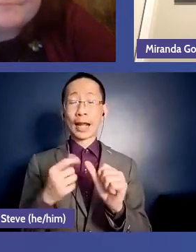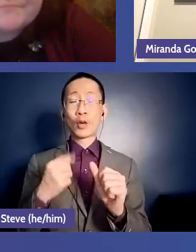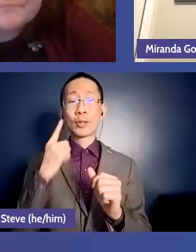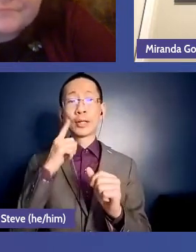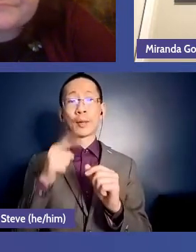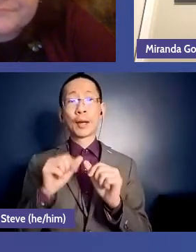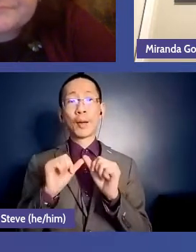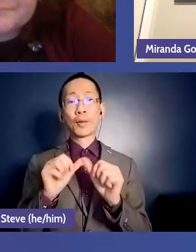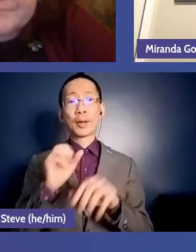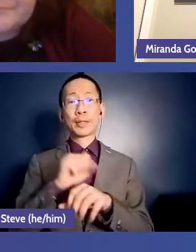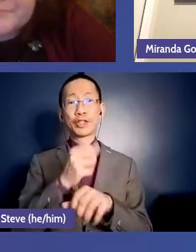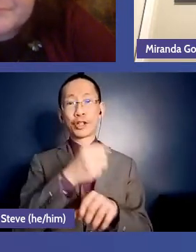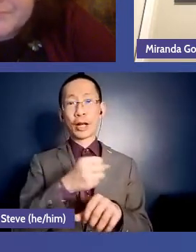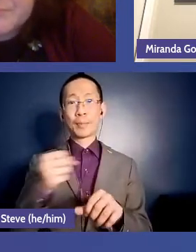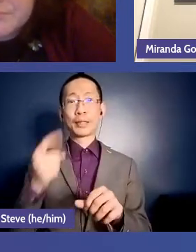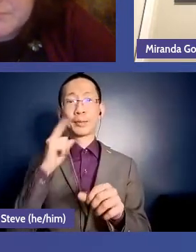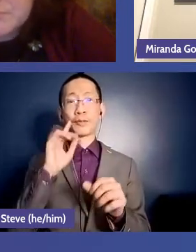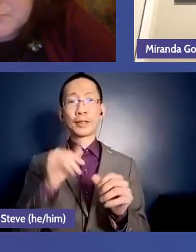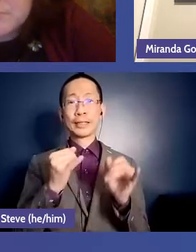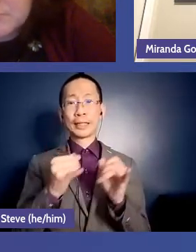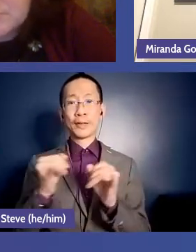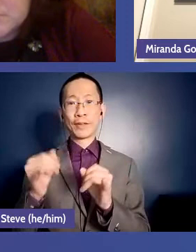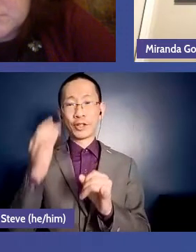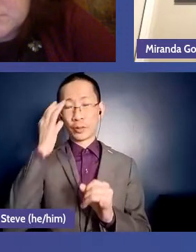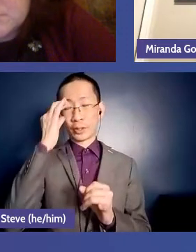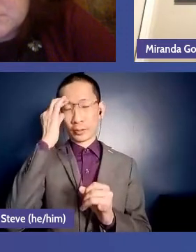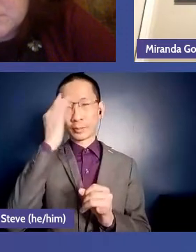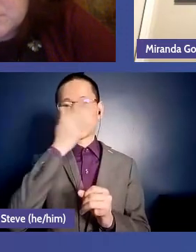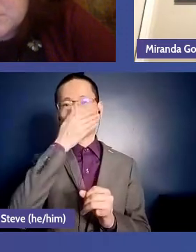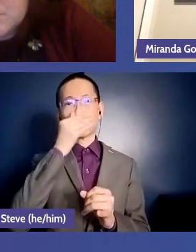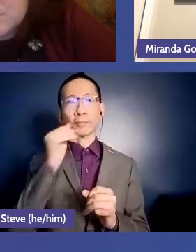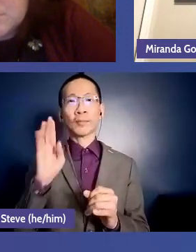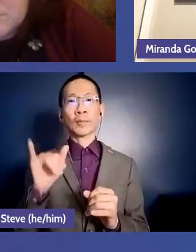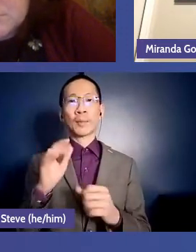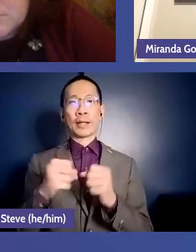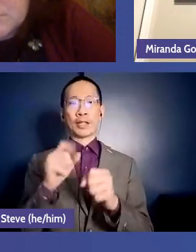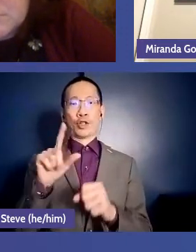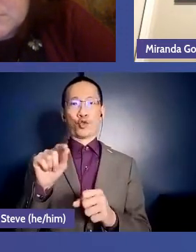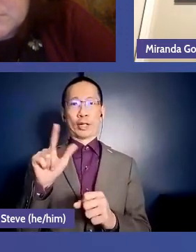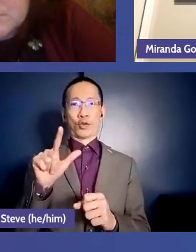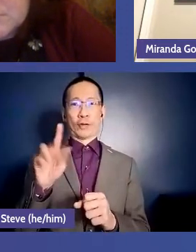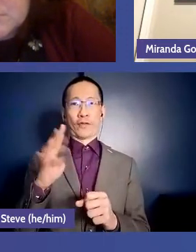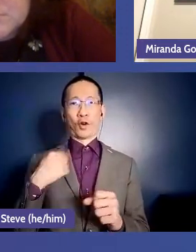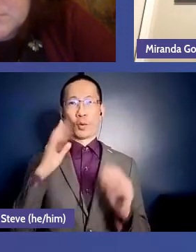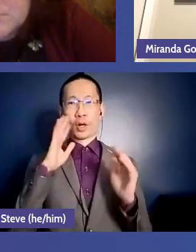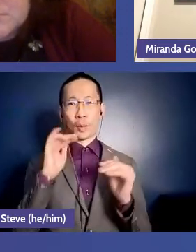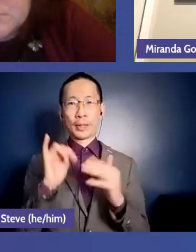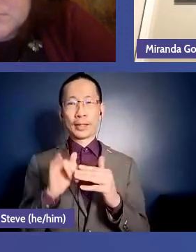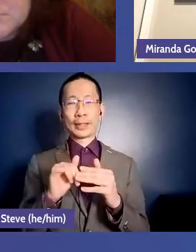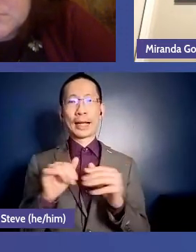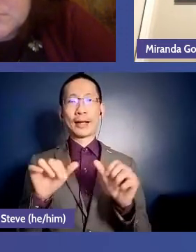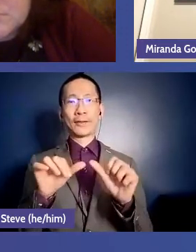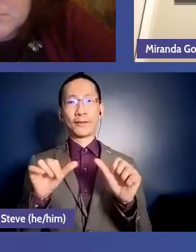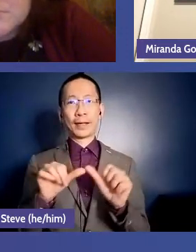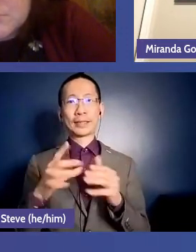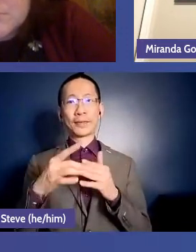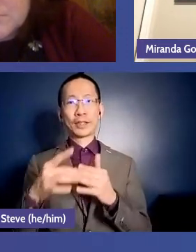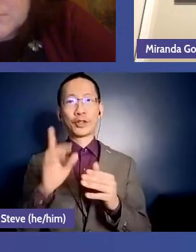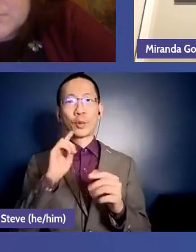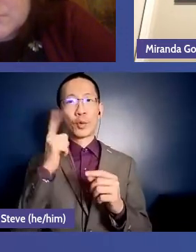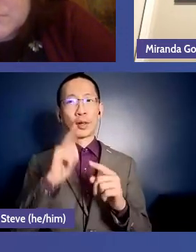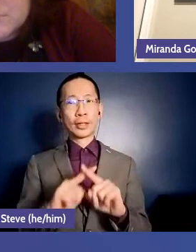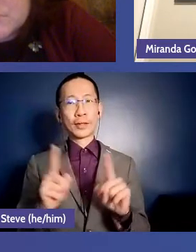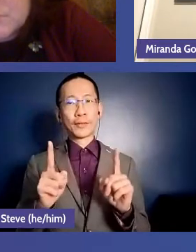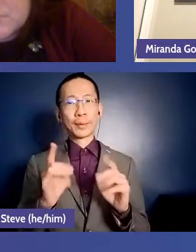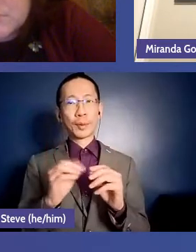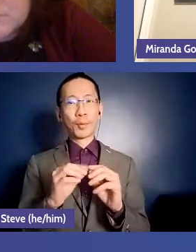permanent job placement for these individuals. So by 2024, we're hopeful that, you know, that face of leadership will start to look different and just be more reflective